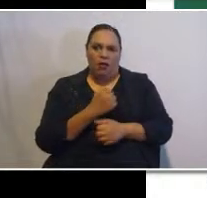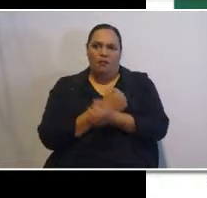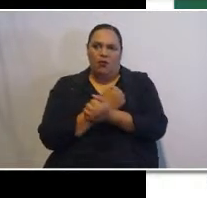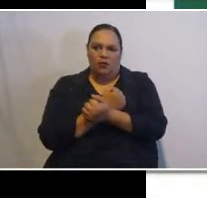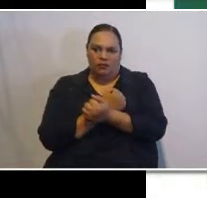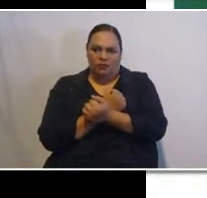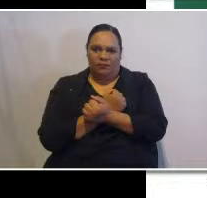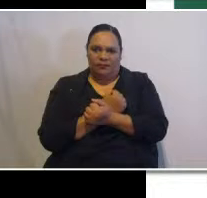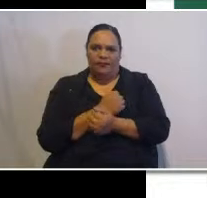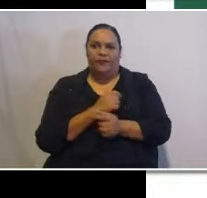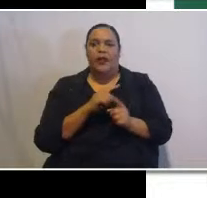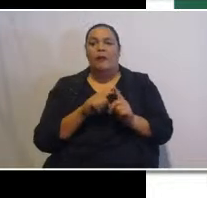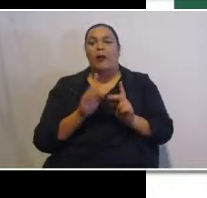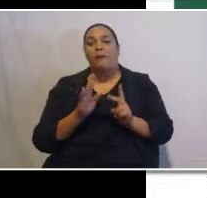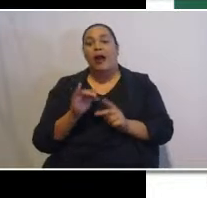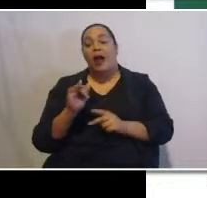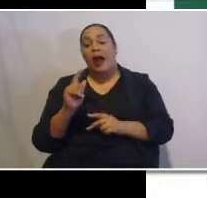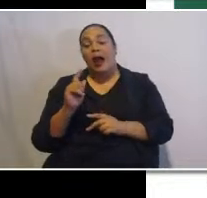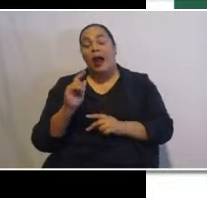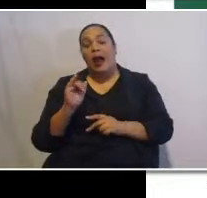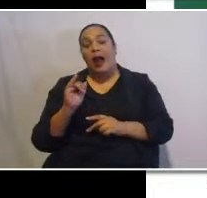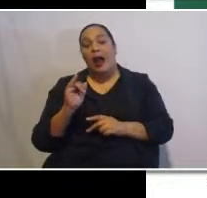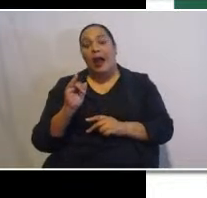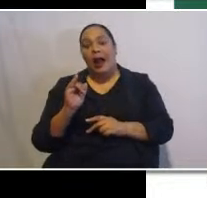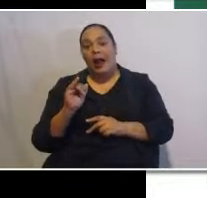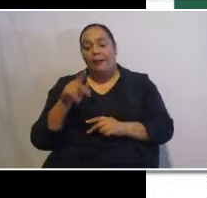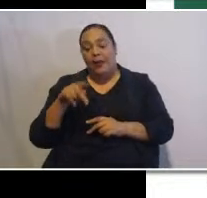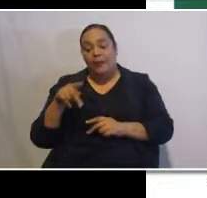And only the IPP's